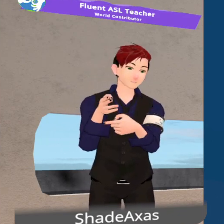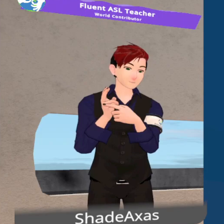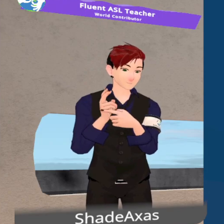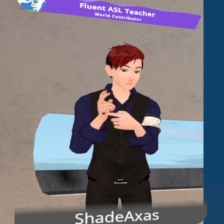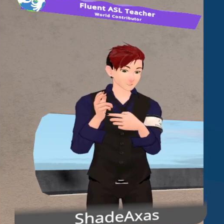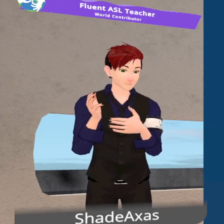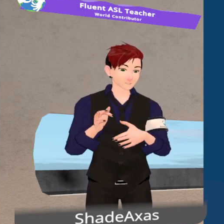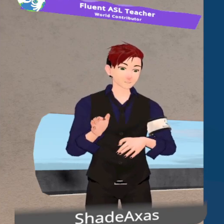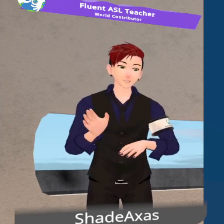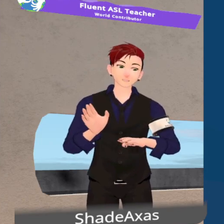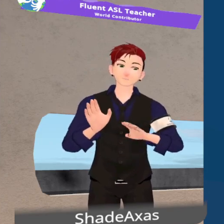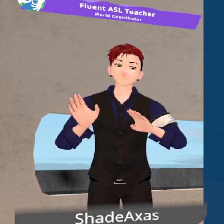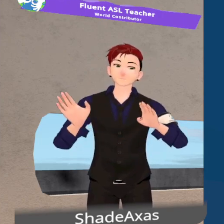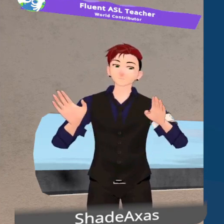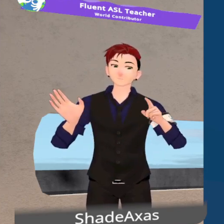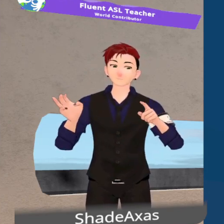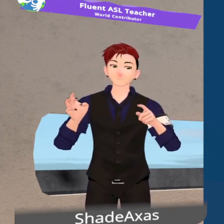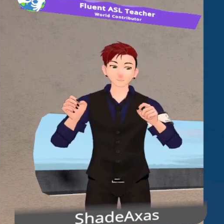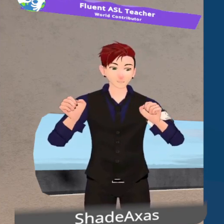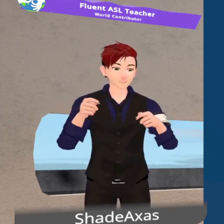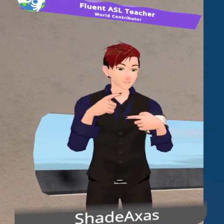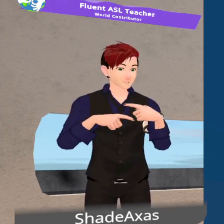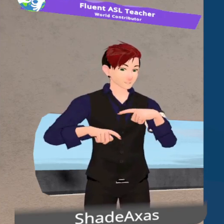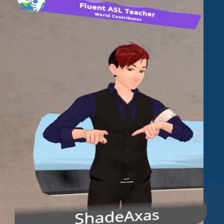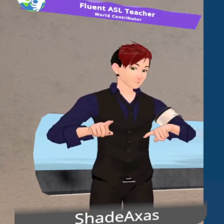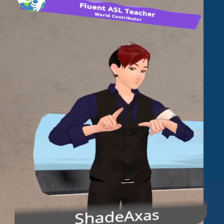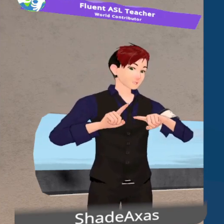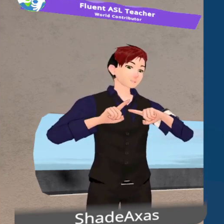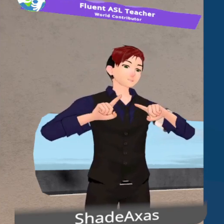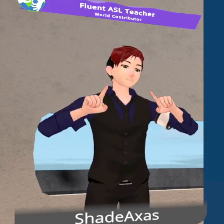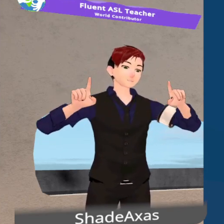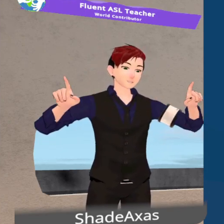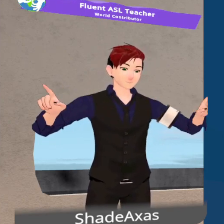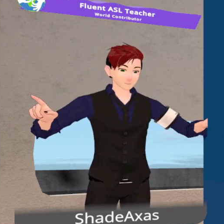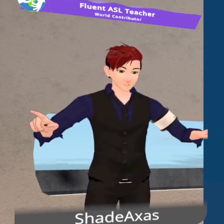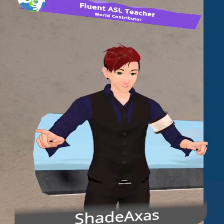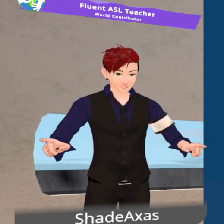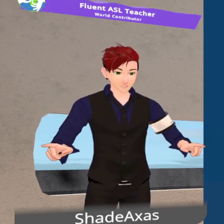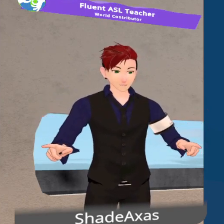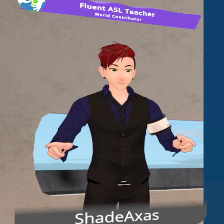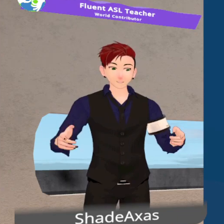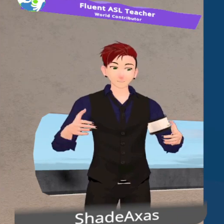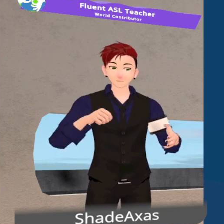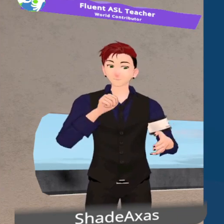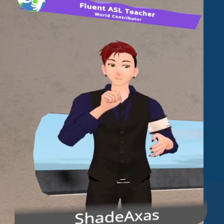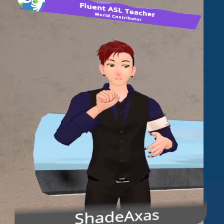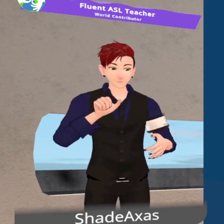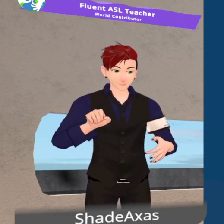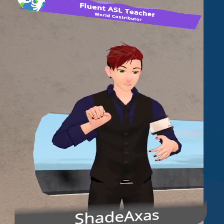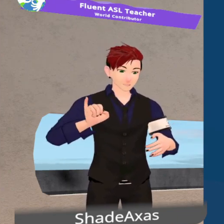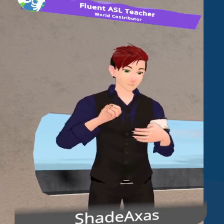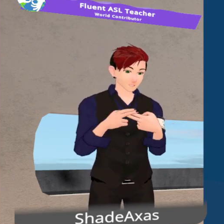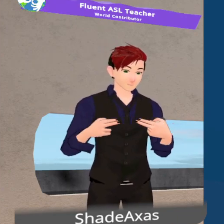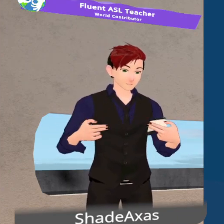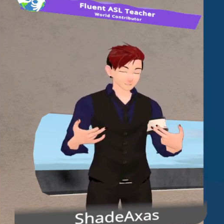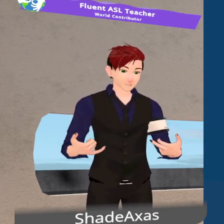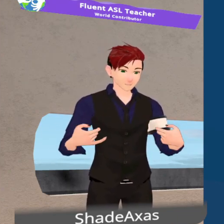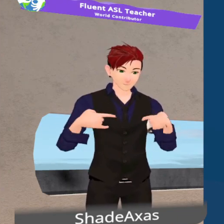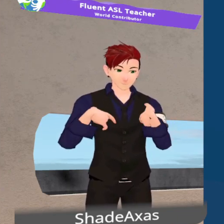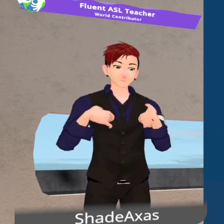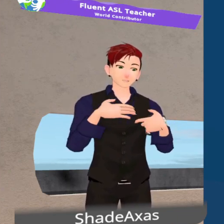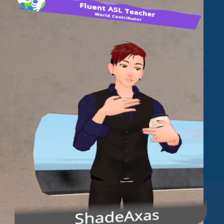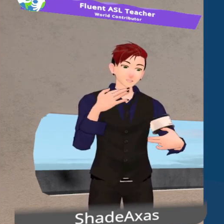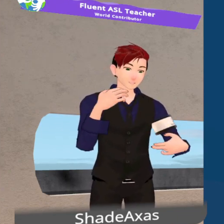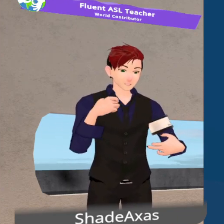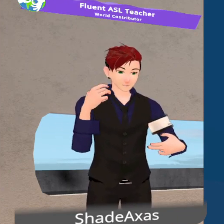and I was able to borrow it and put it on. The ability to sign is completely different, and I'm loving that I'm on Index